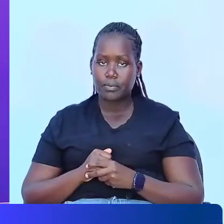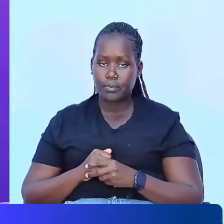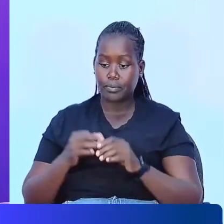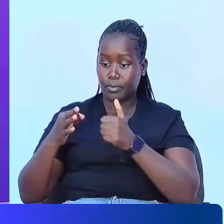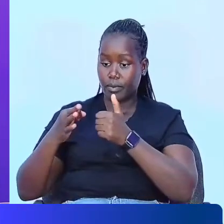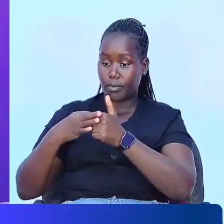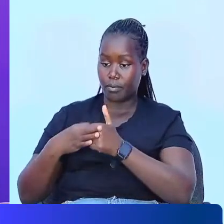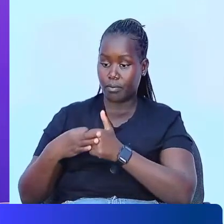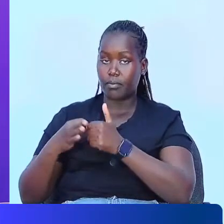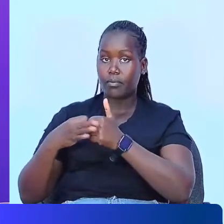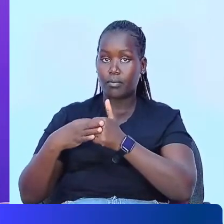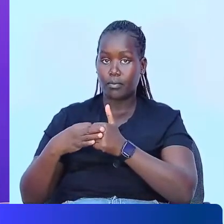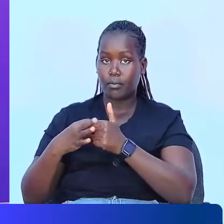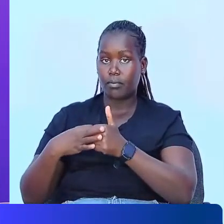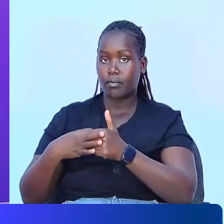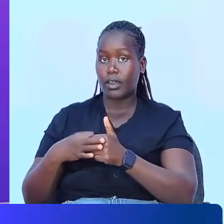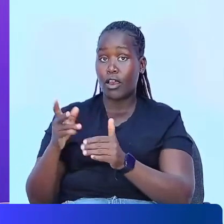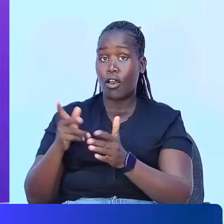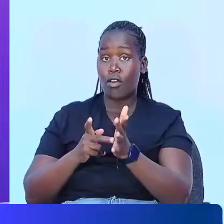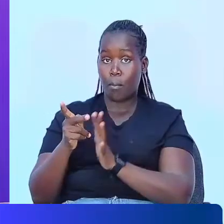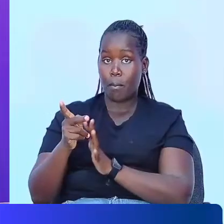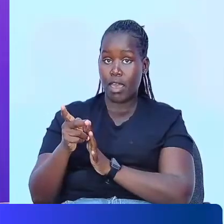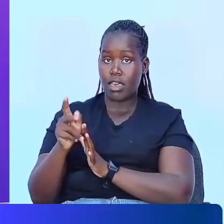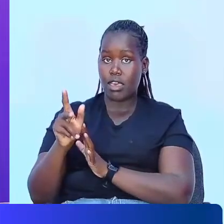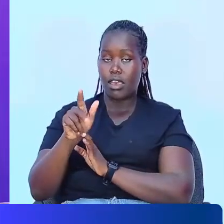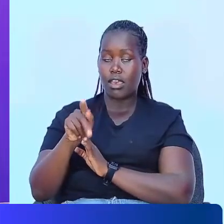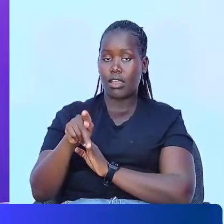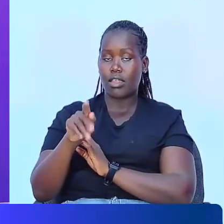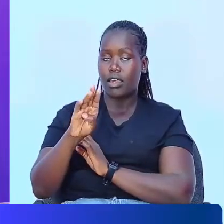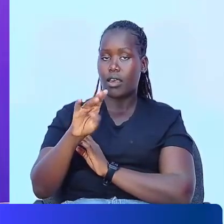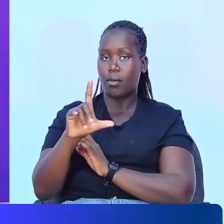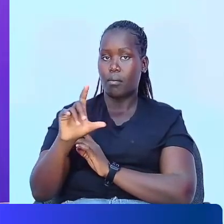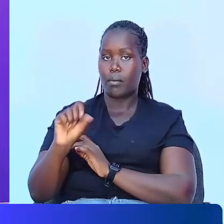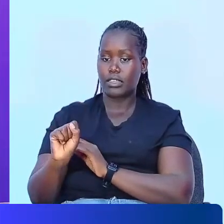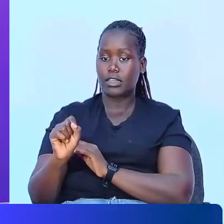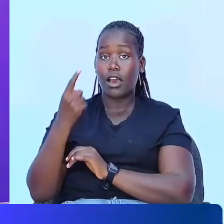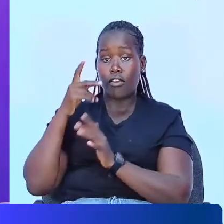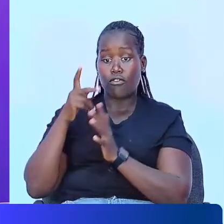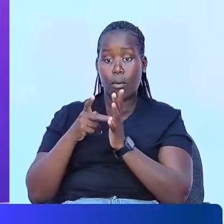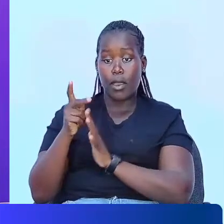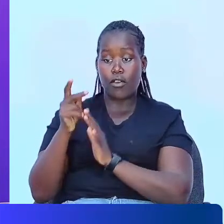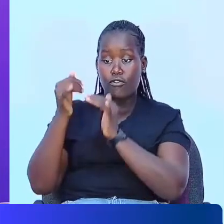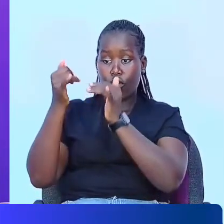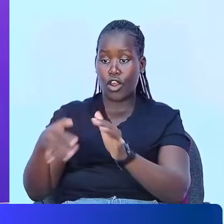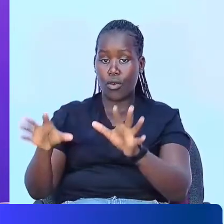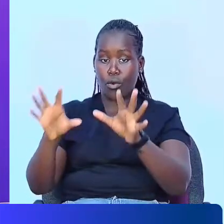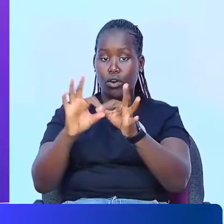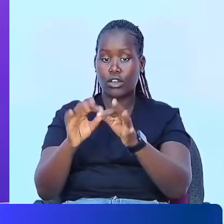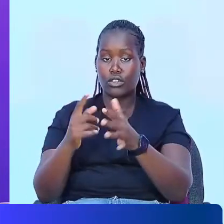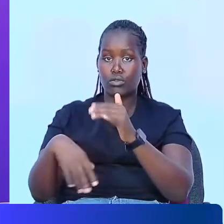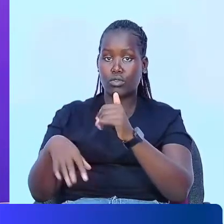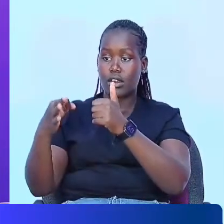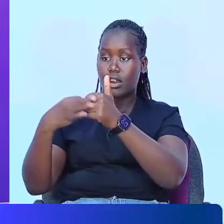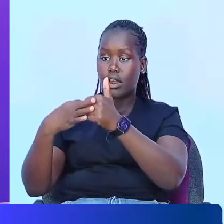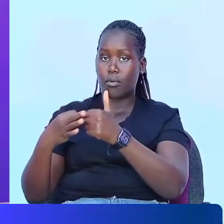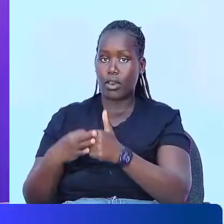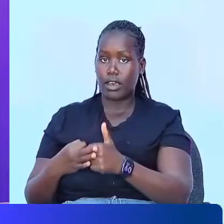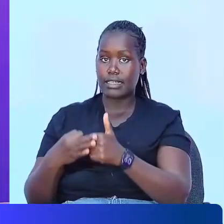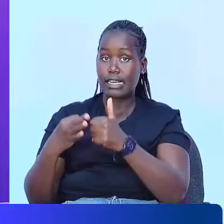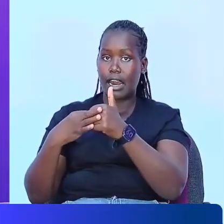888 888 is for paying the bills. Yeah. For paying for new connection is 88